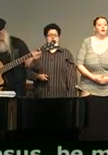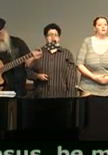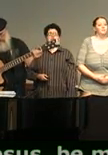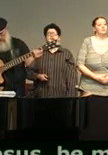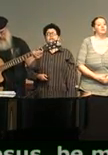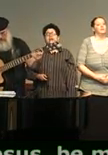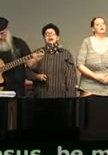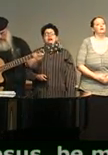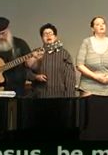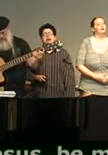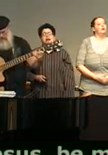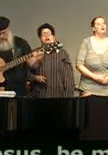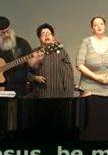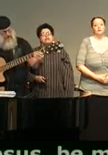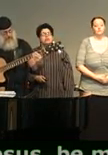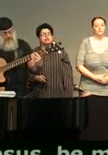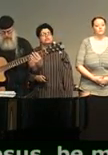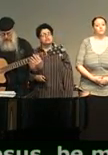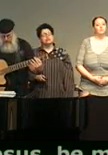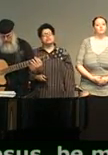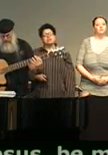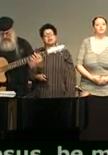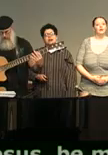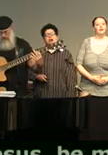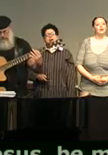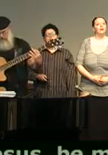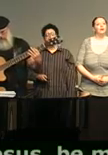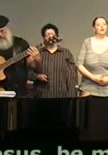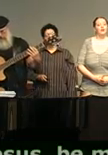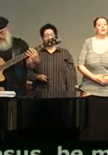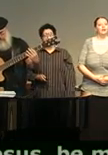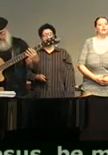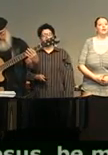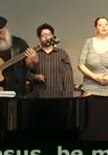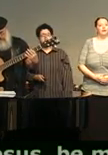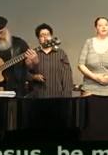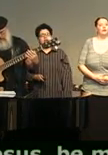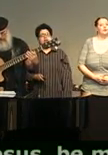I will love you to the